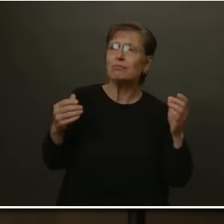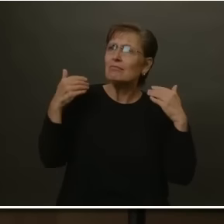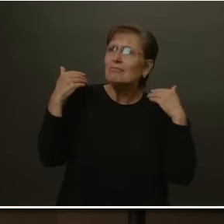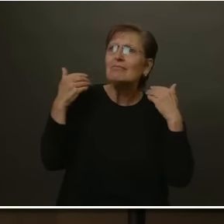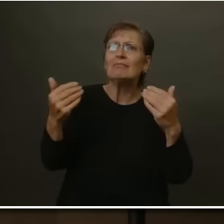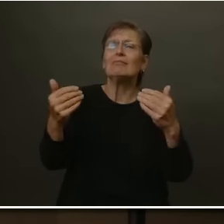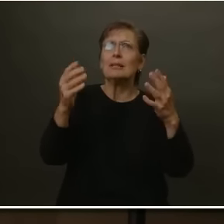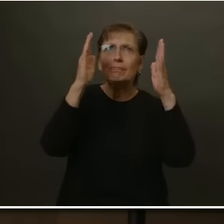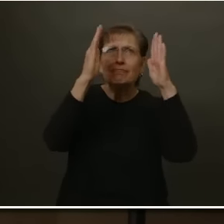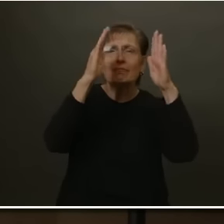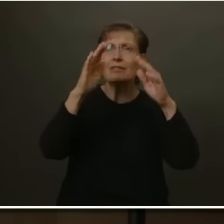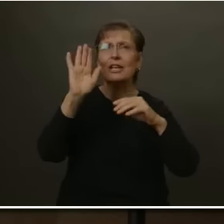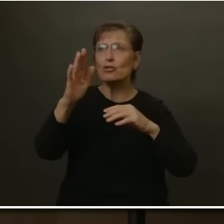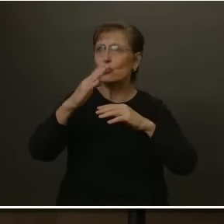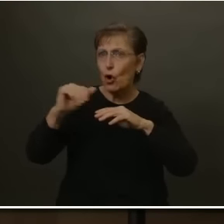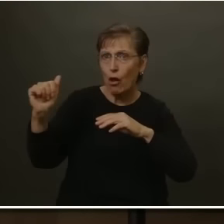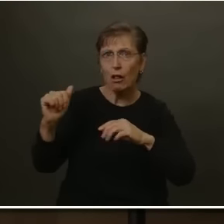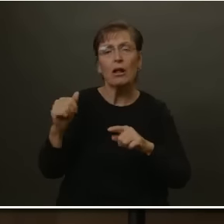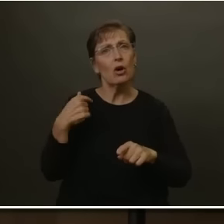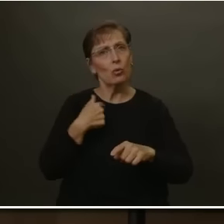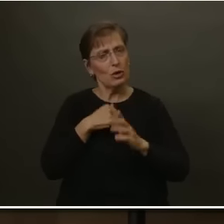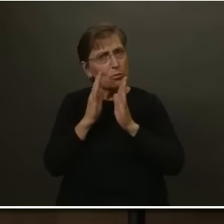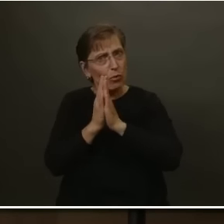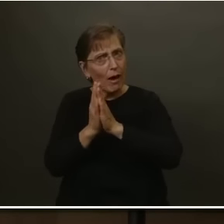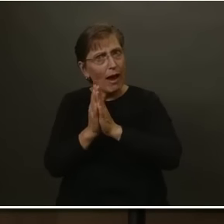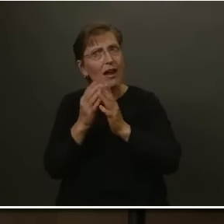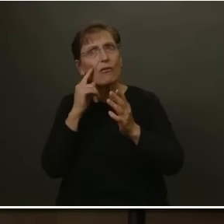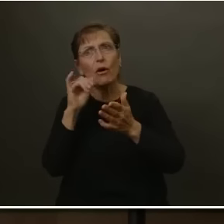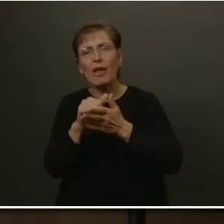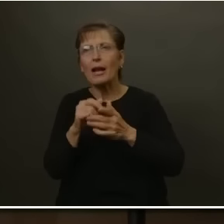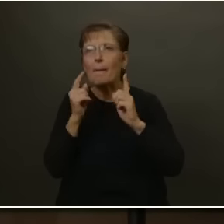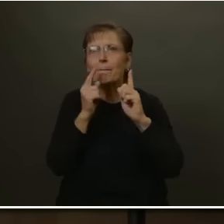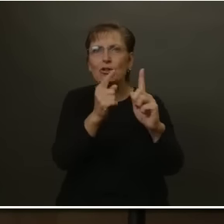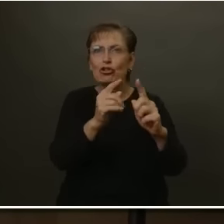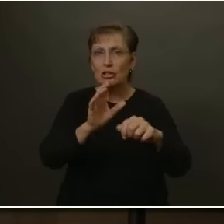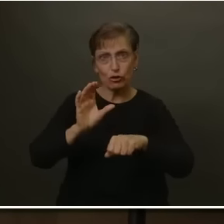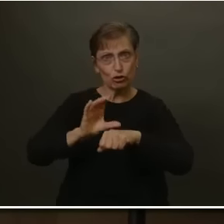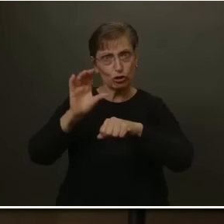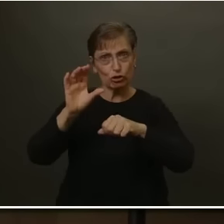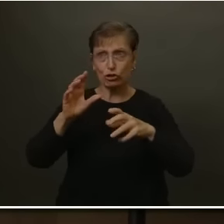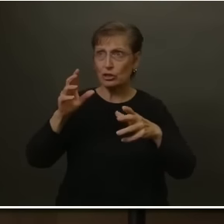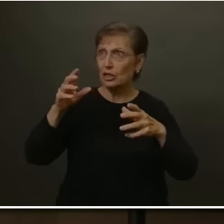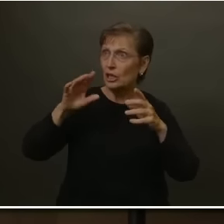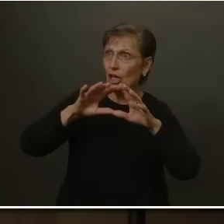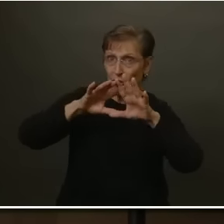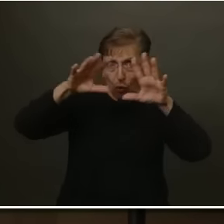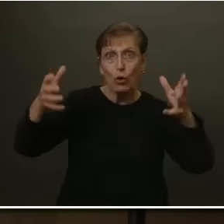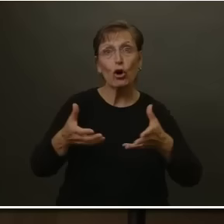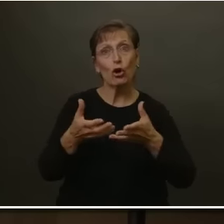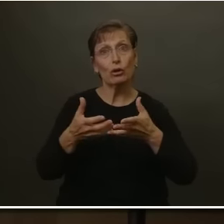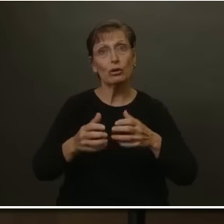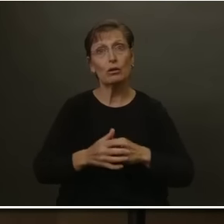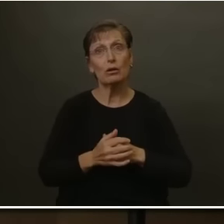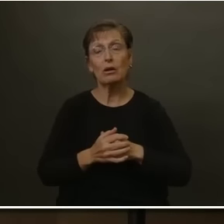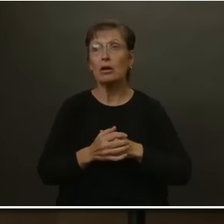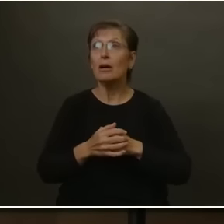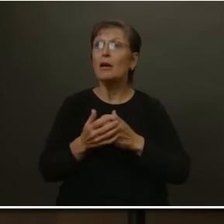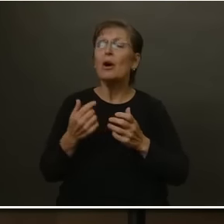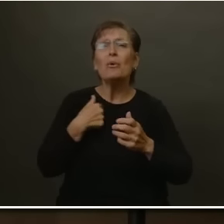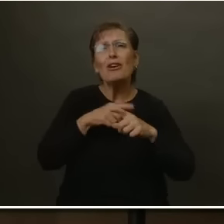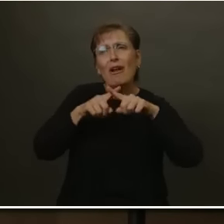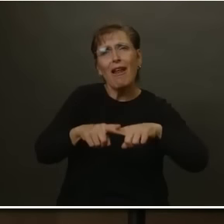to his call. And we pray for the mission of the church in the whole world, who rely